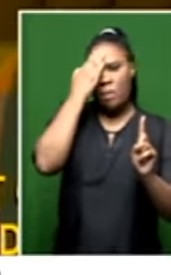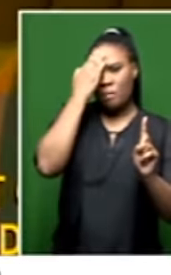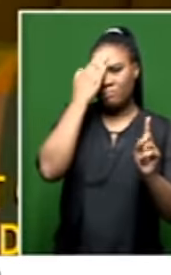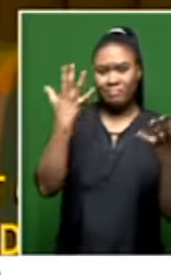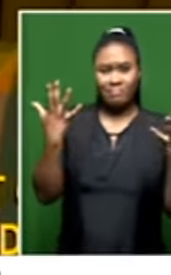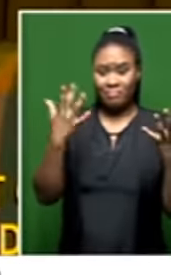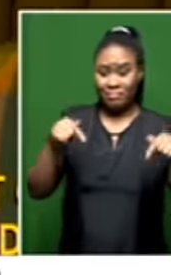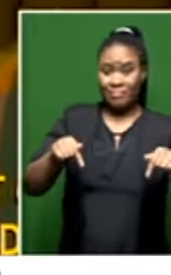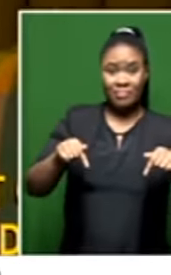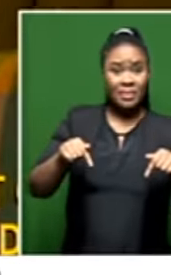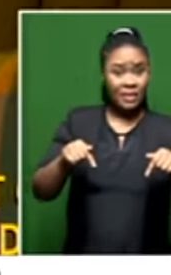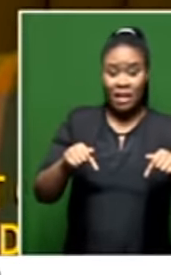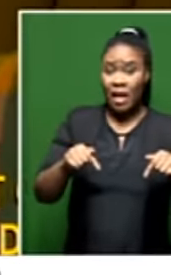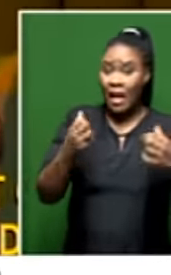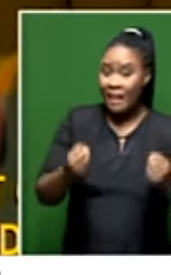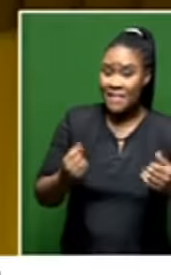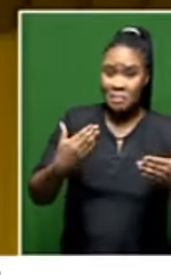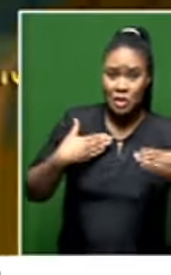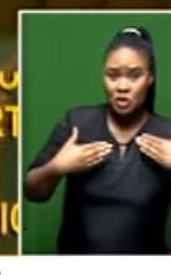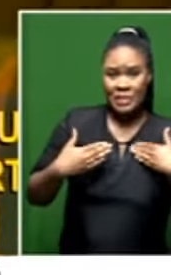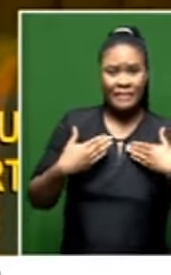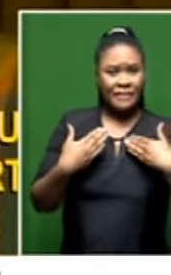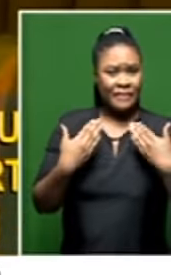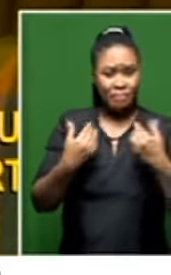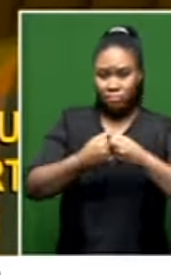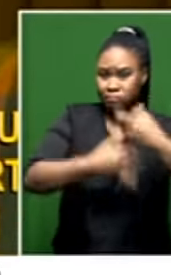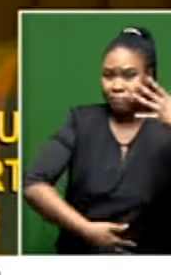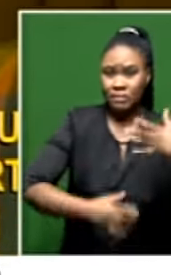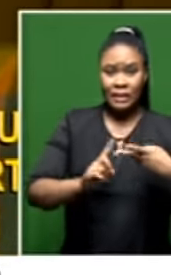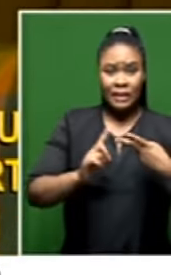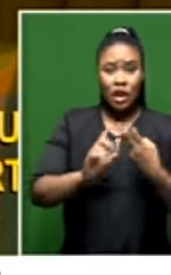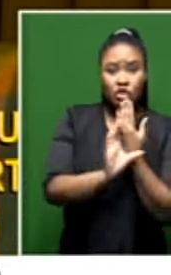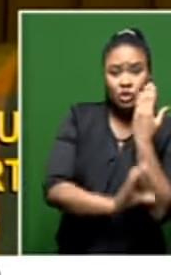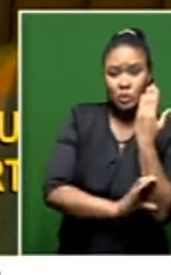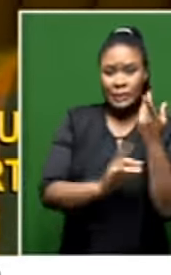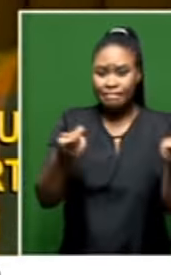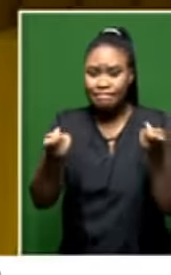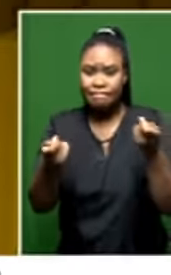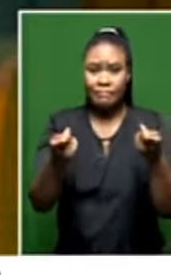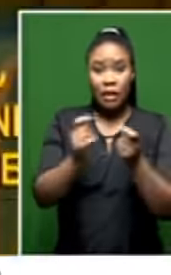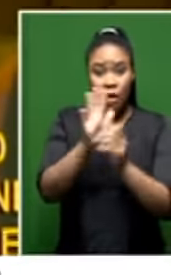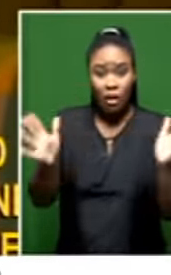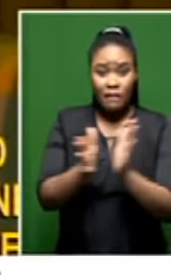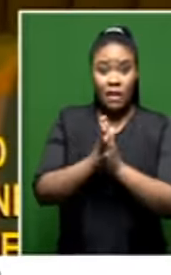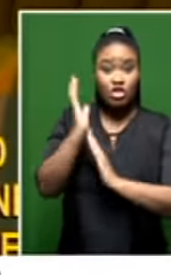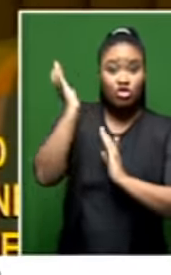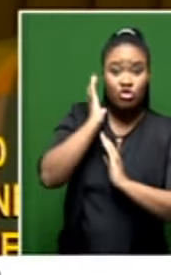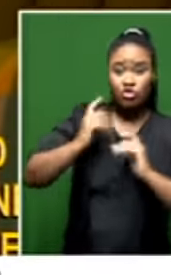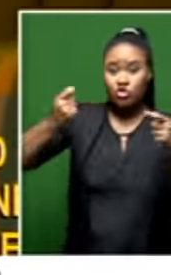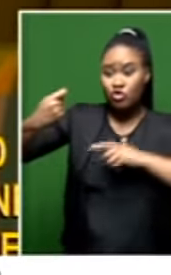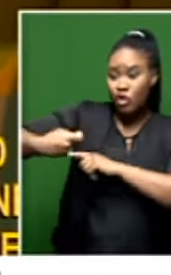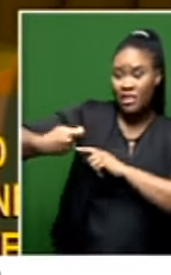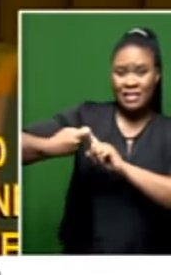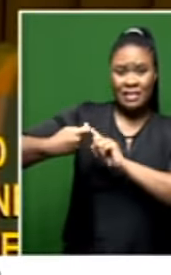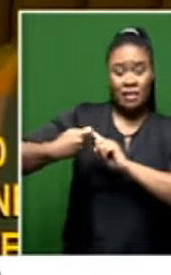significant administrative needs and challenges of running the judiciary well. And there's many